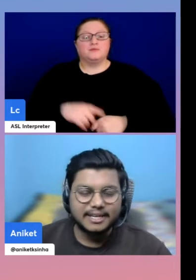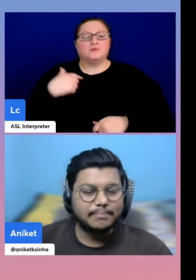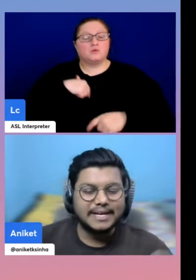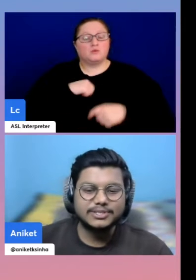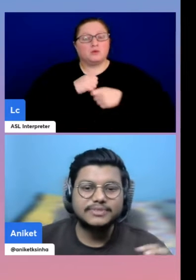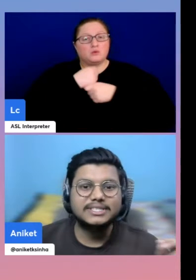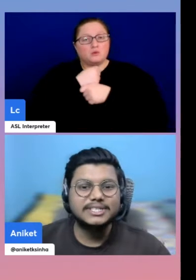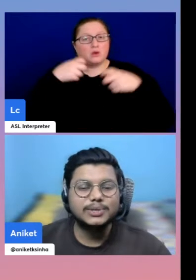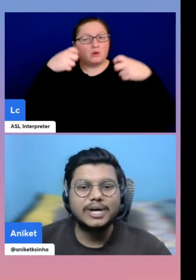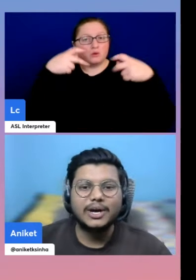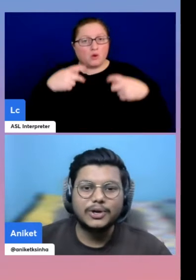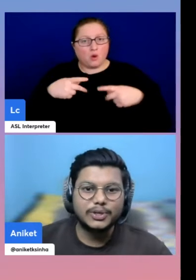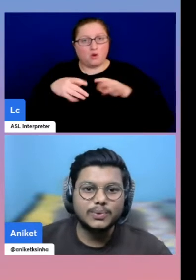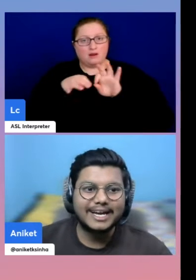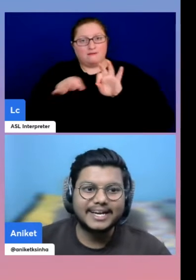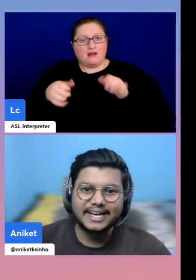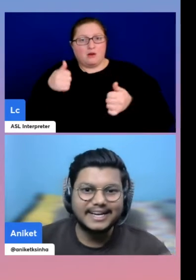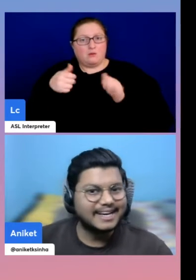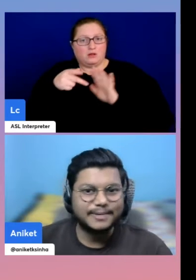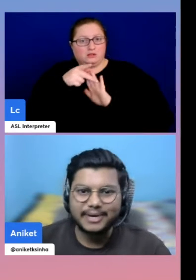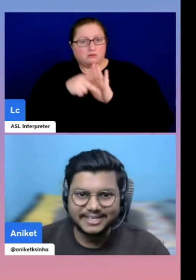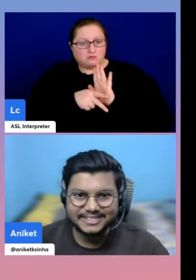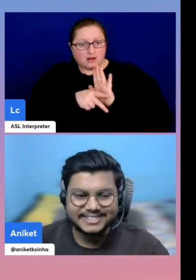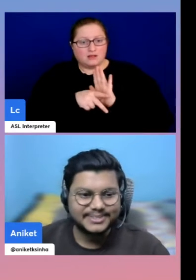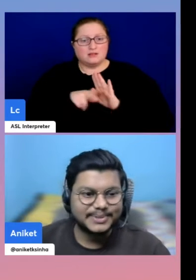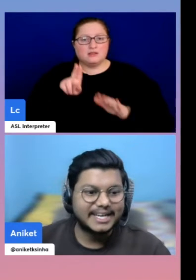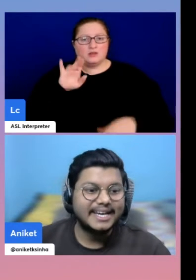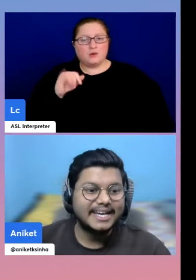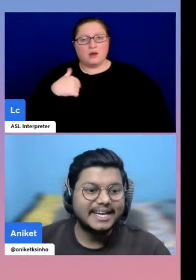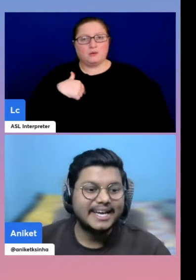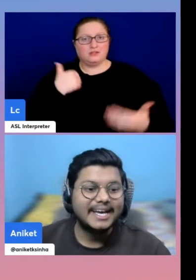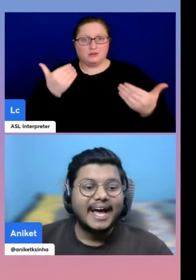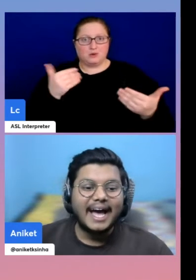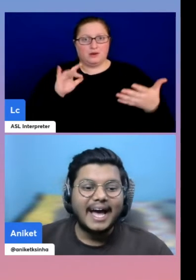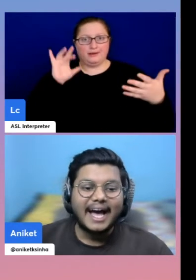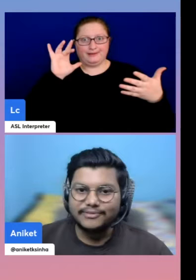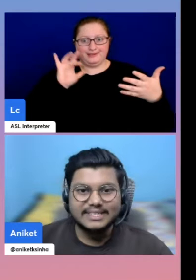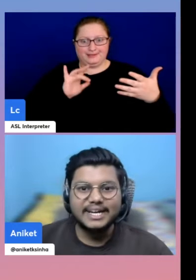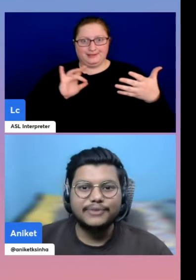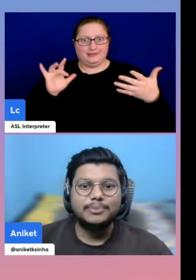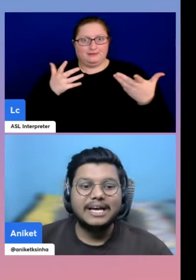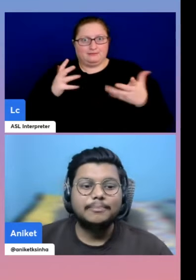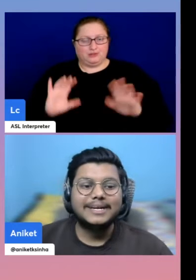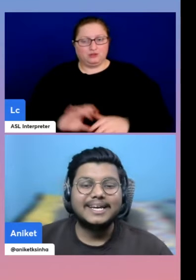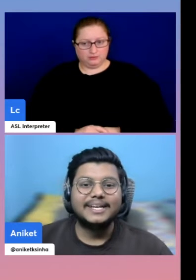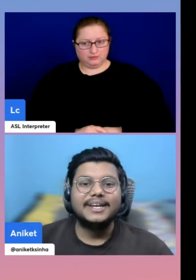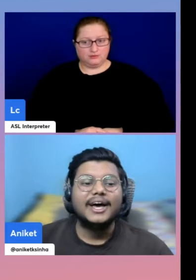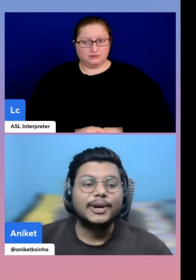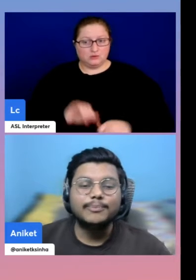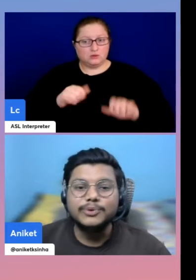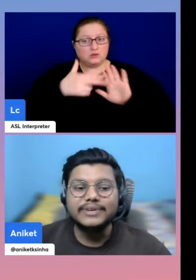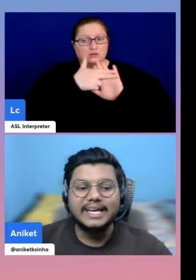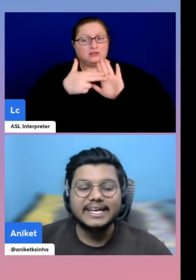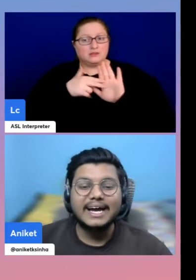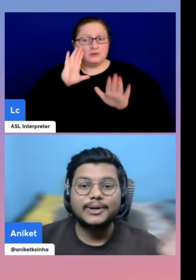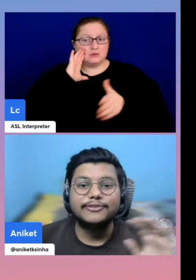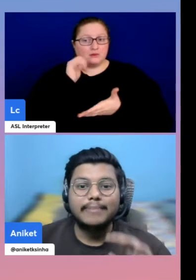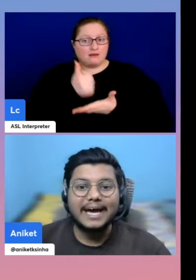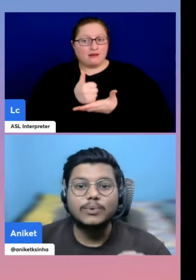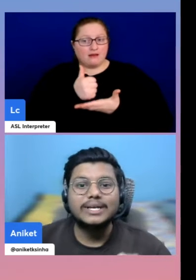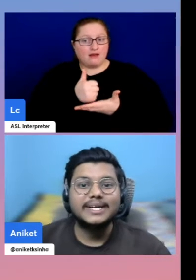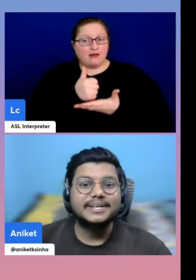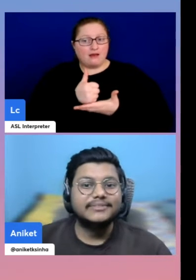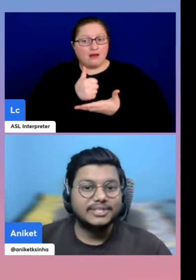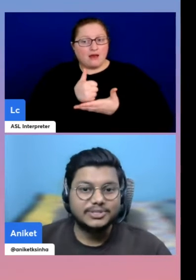just in place of the GUI or UI click click buttons. Okay, and obviously it would be helping in removing any kind